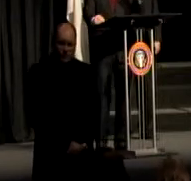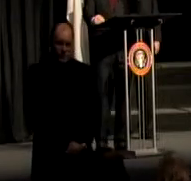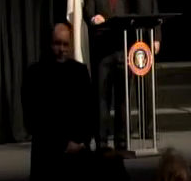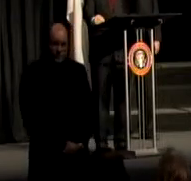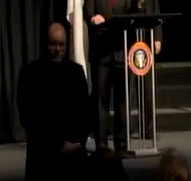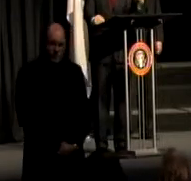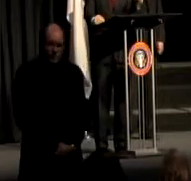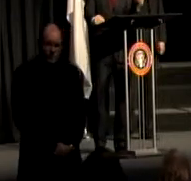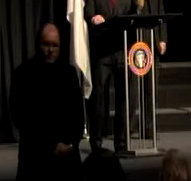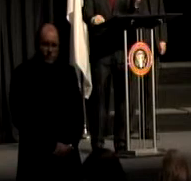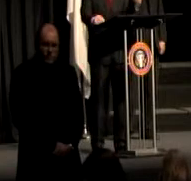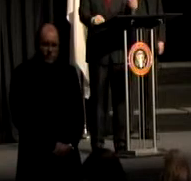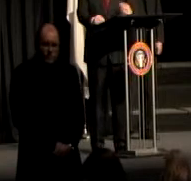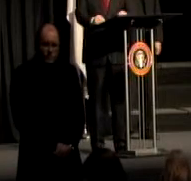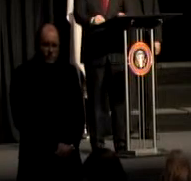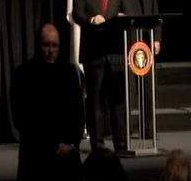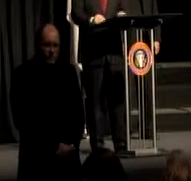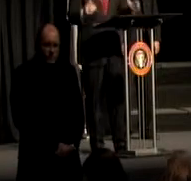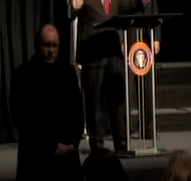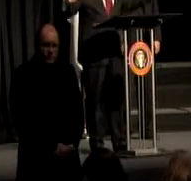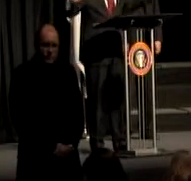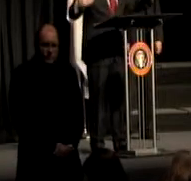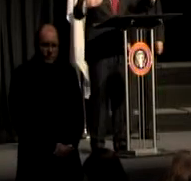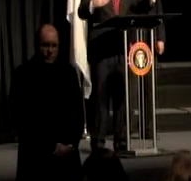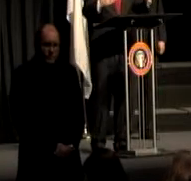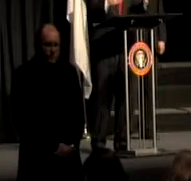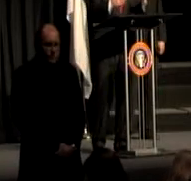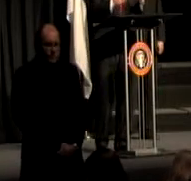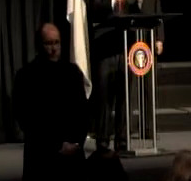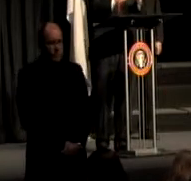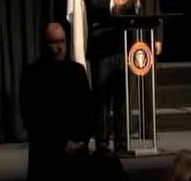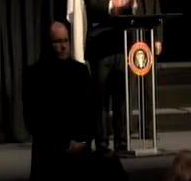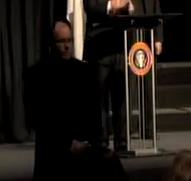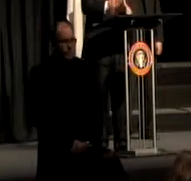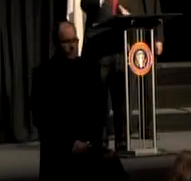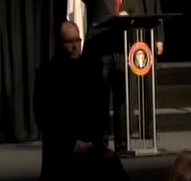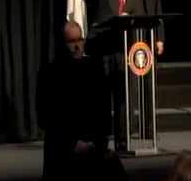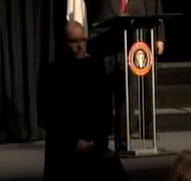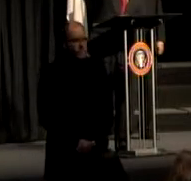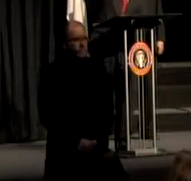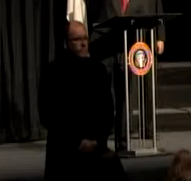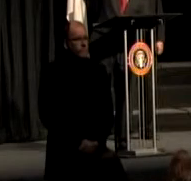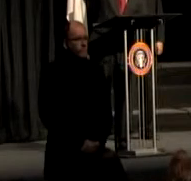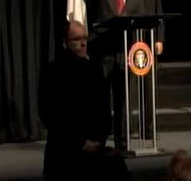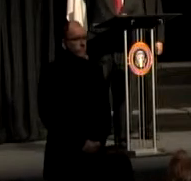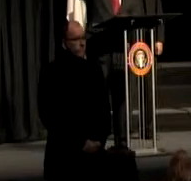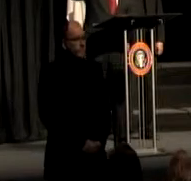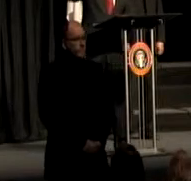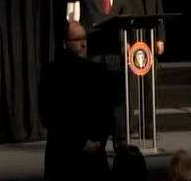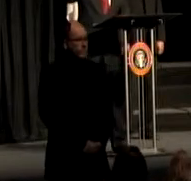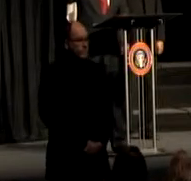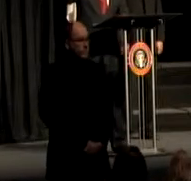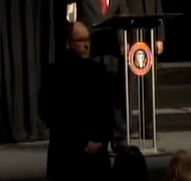try to come up with what God has in store for this church and then we bring to a conclusion the direction that